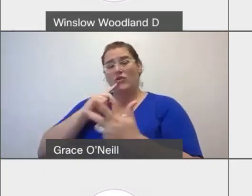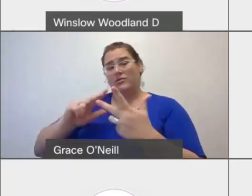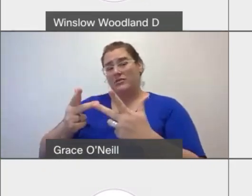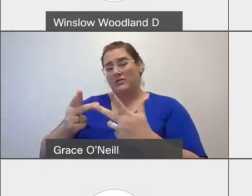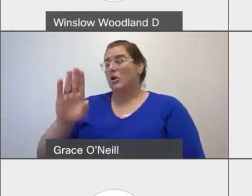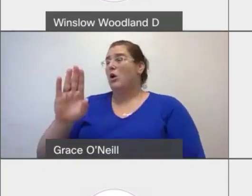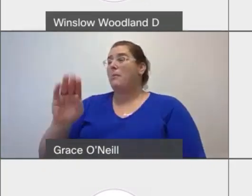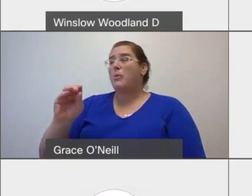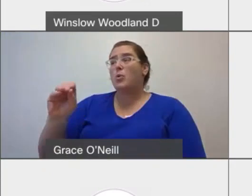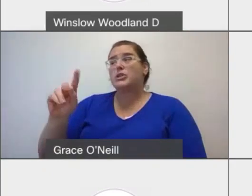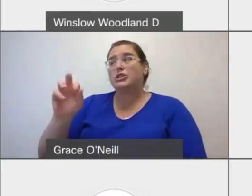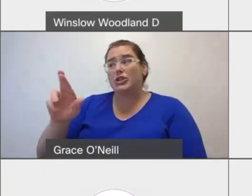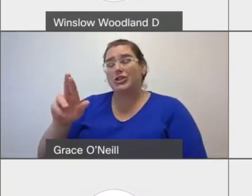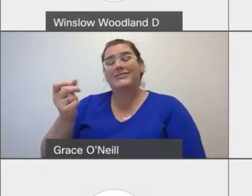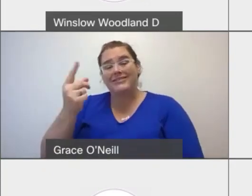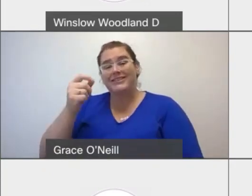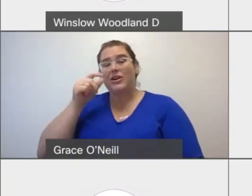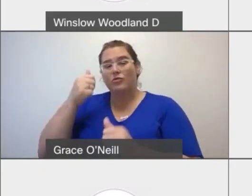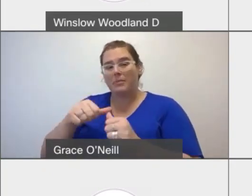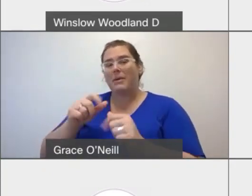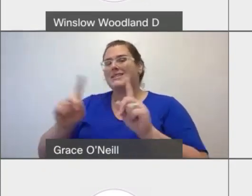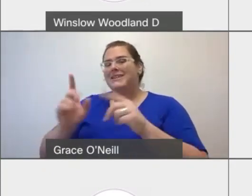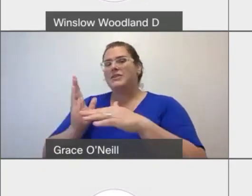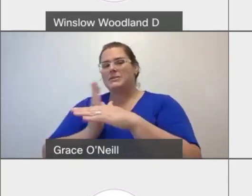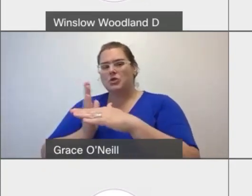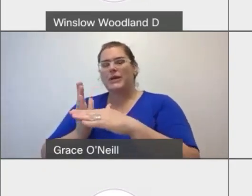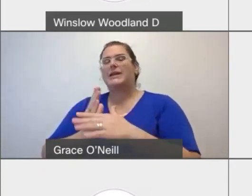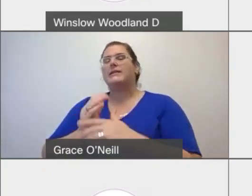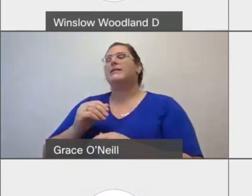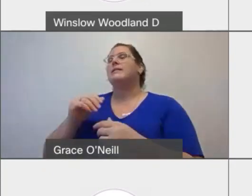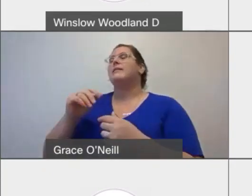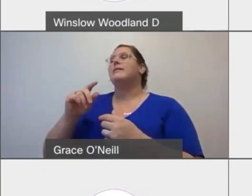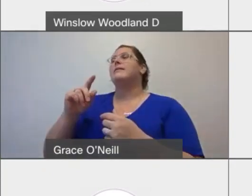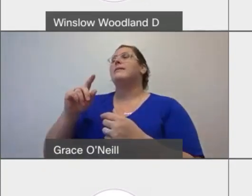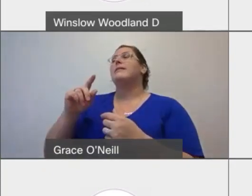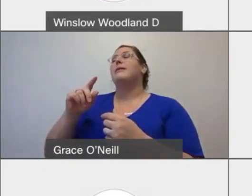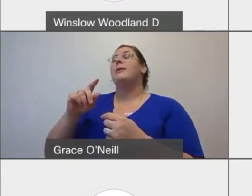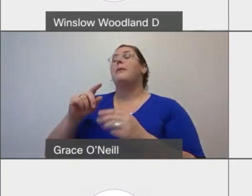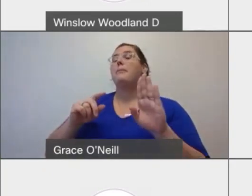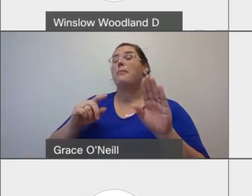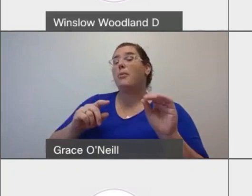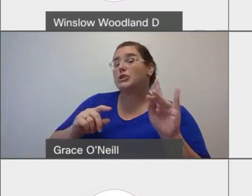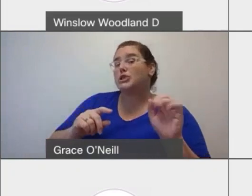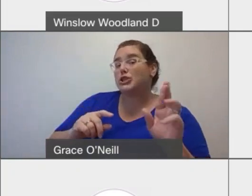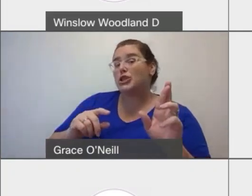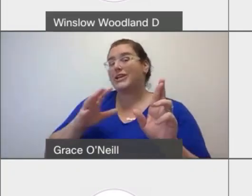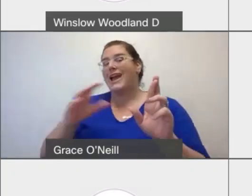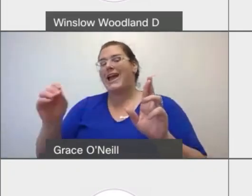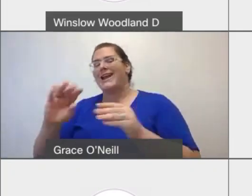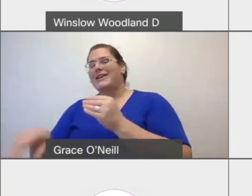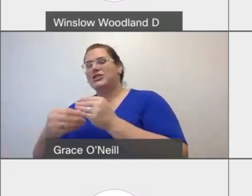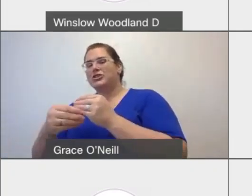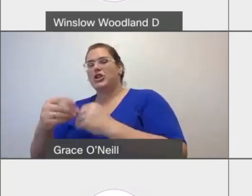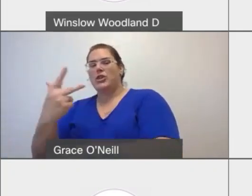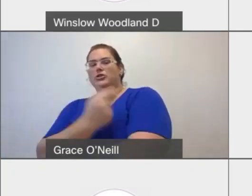difference between a booster for those that are indicated and an additional dose for those that are immunocompromised. That's